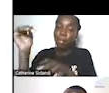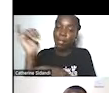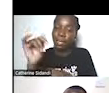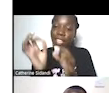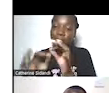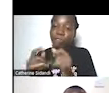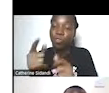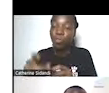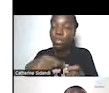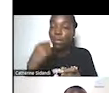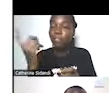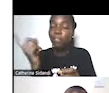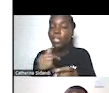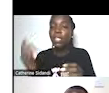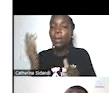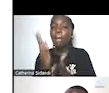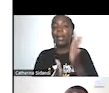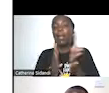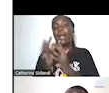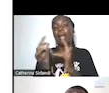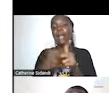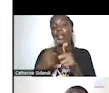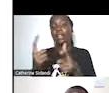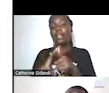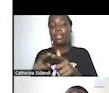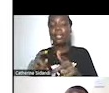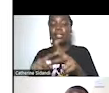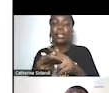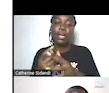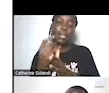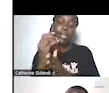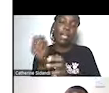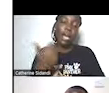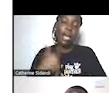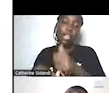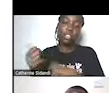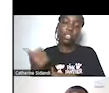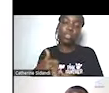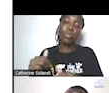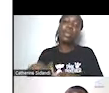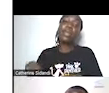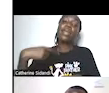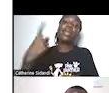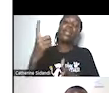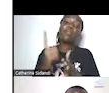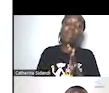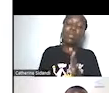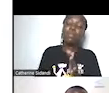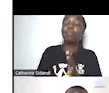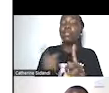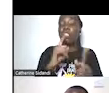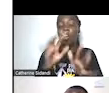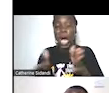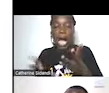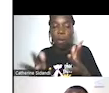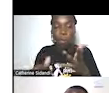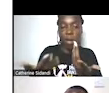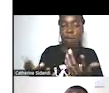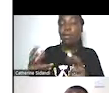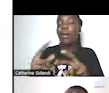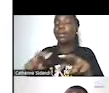you've started actioning, then what will follow next is descriptive analytics. So here is, we are just saying